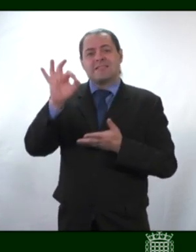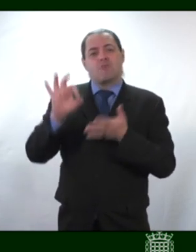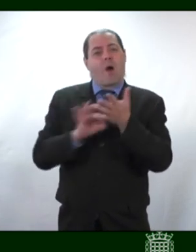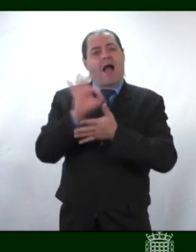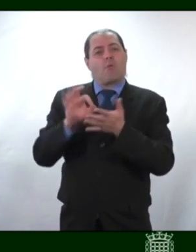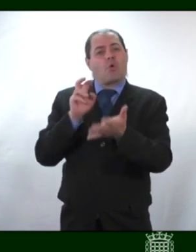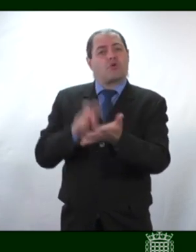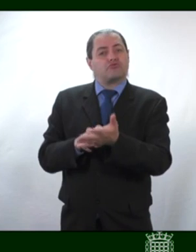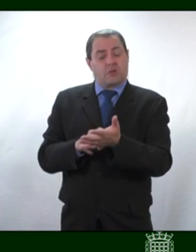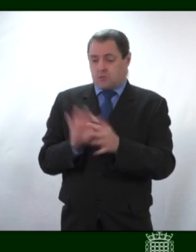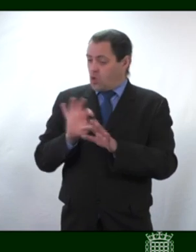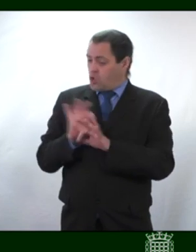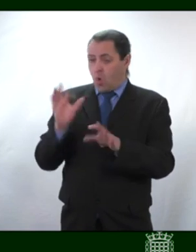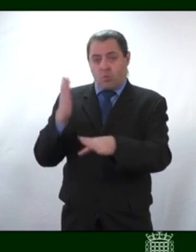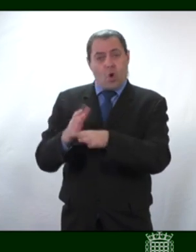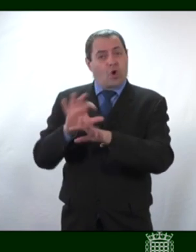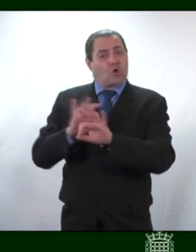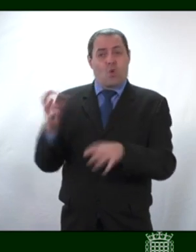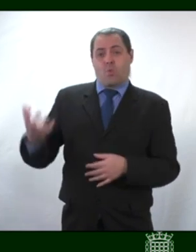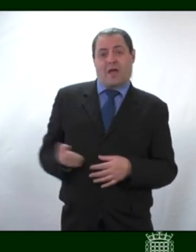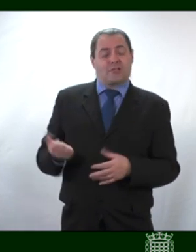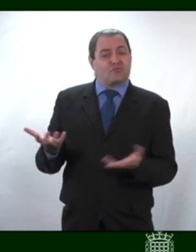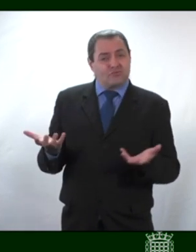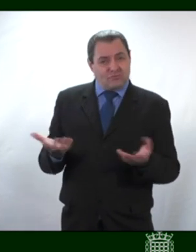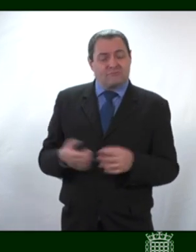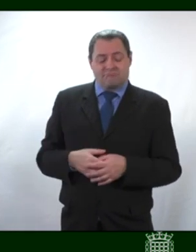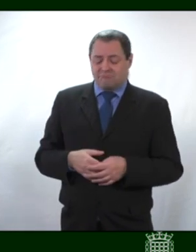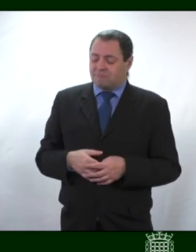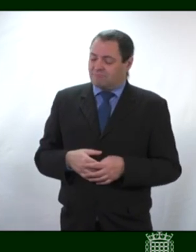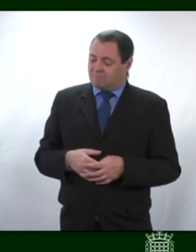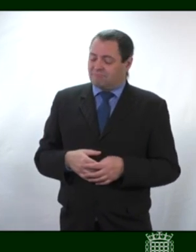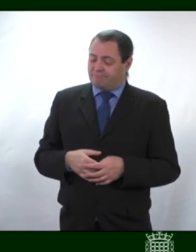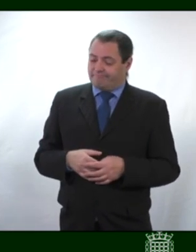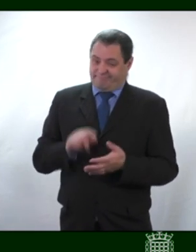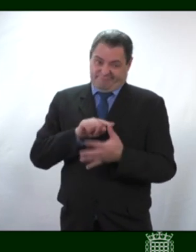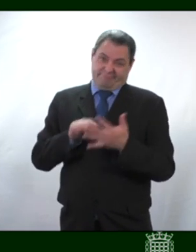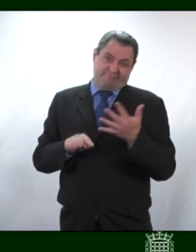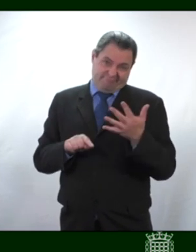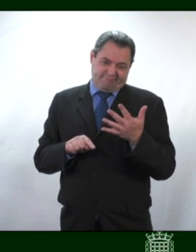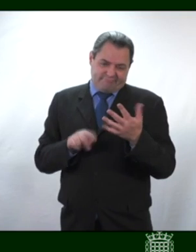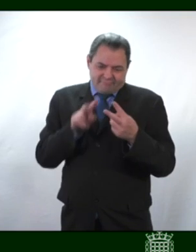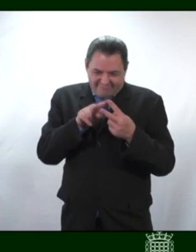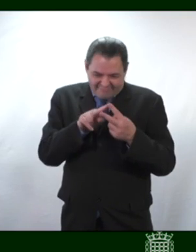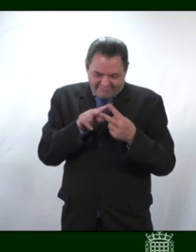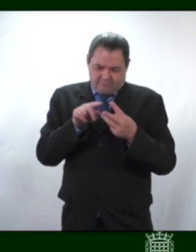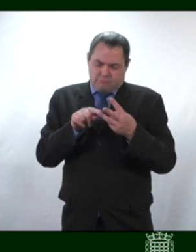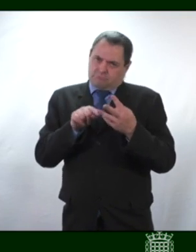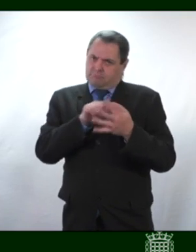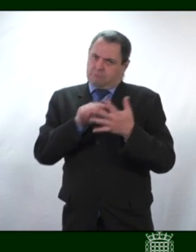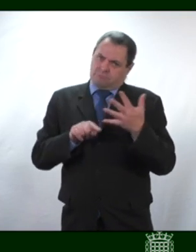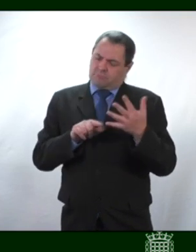aren't working, they simply won't get paid. Does the Secretary of State not think it's a bit inappropriate